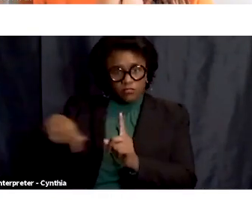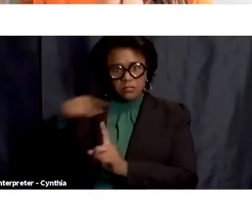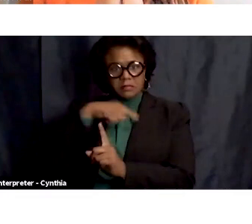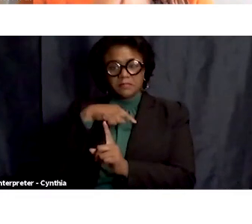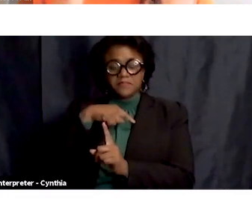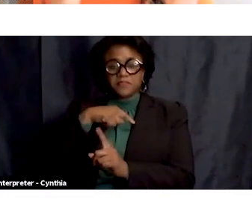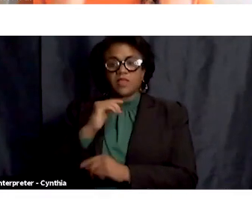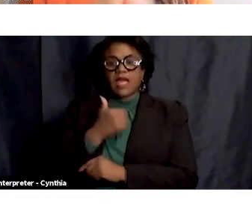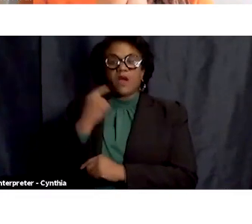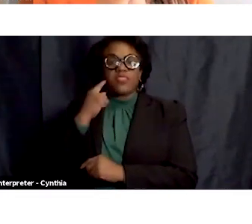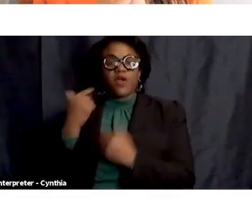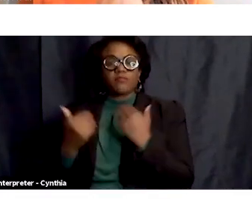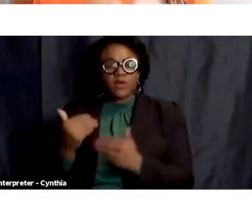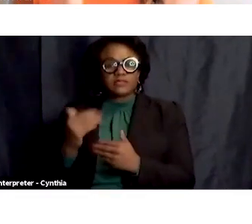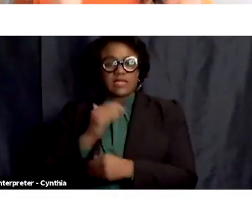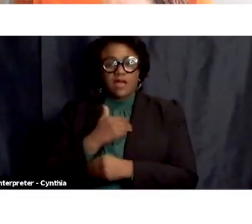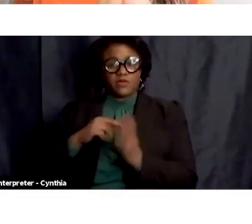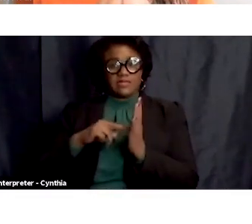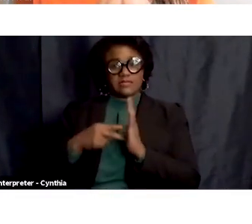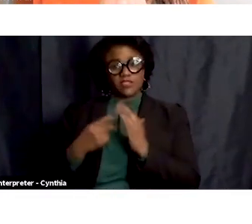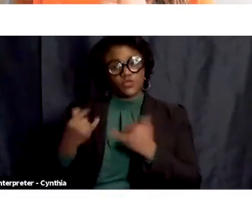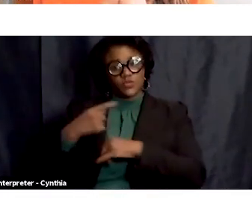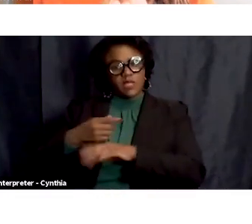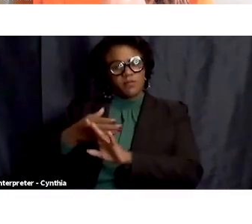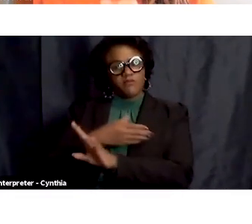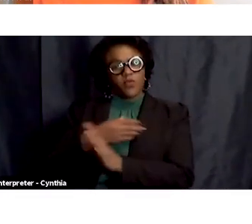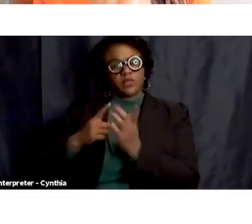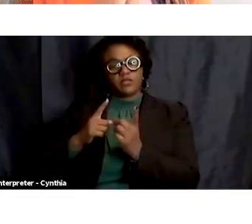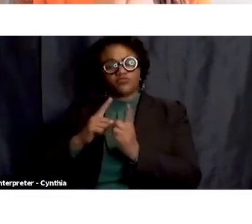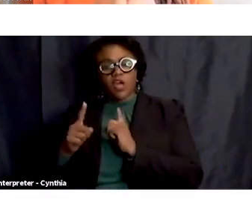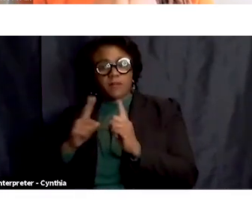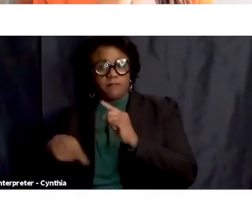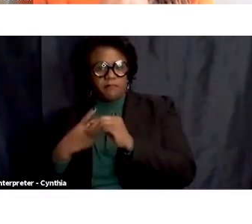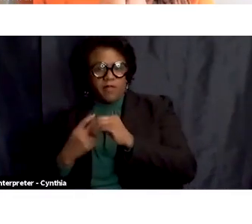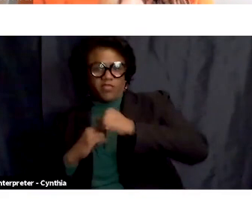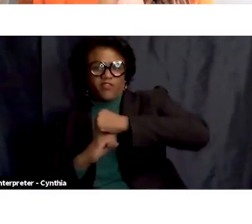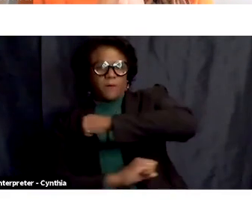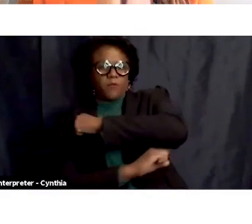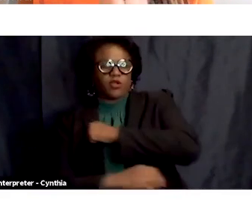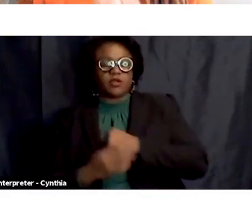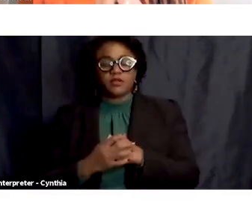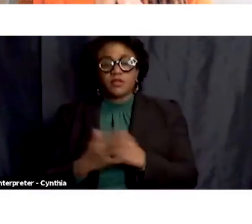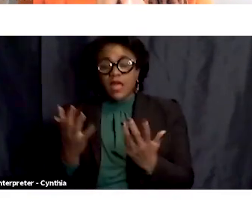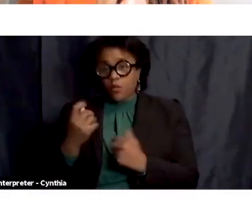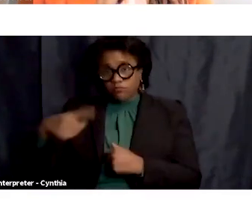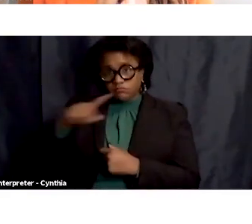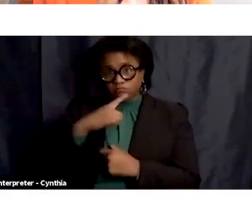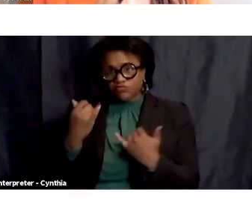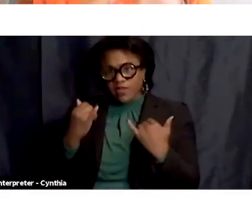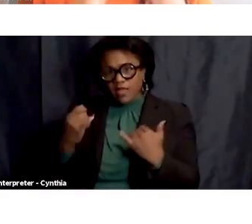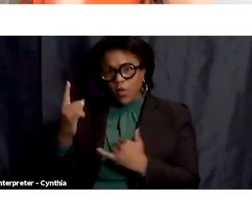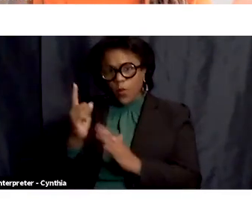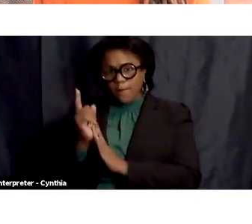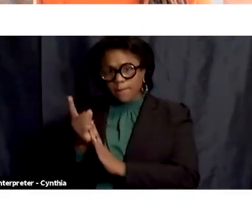our thought process and our intentions today before we start to talk about the frameworks. I want folks to take a minute,